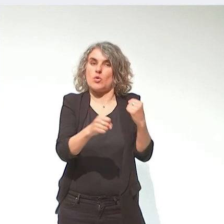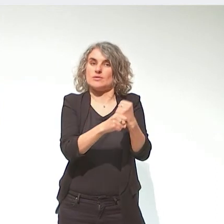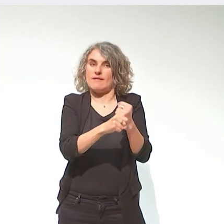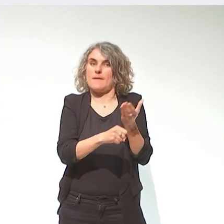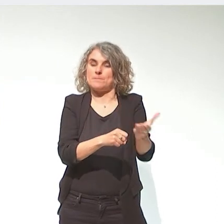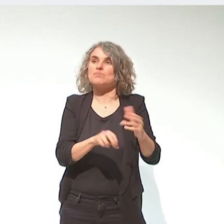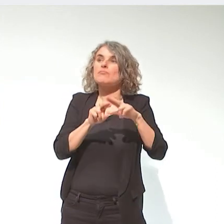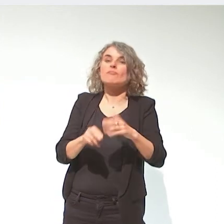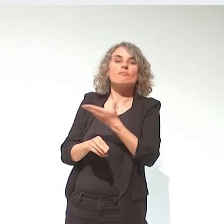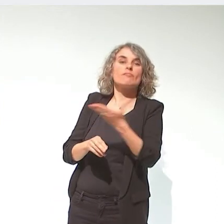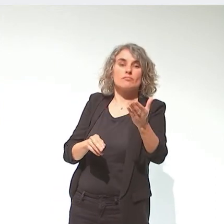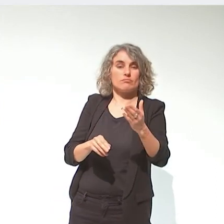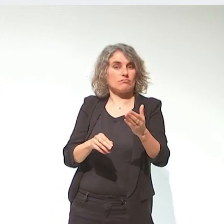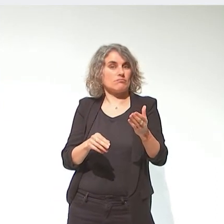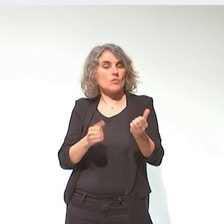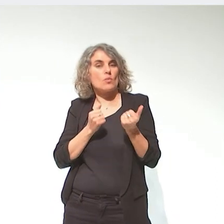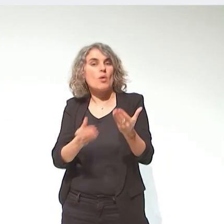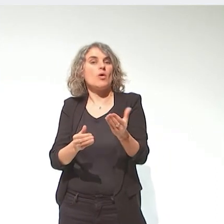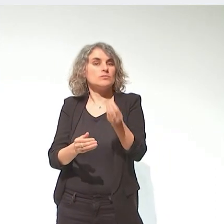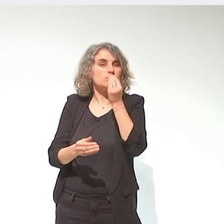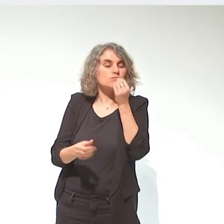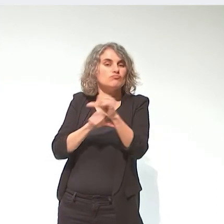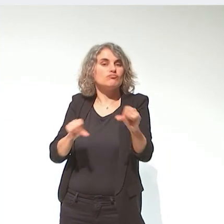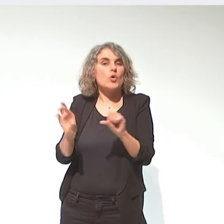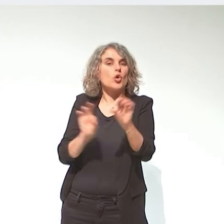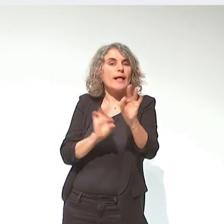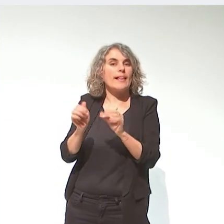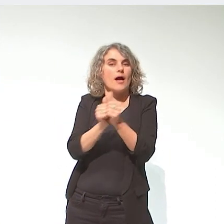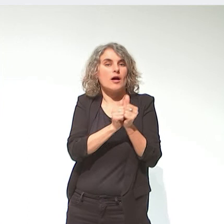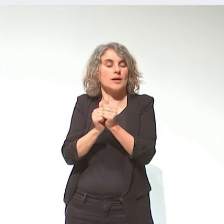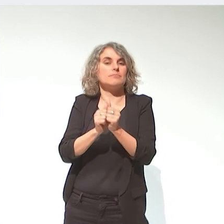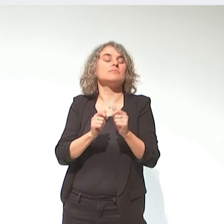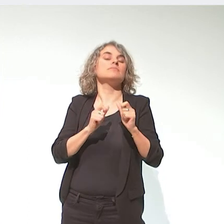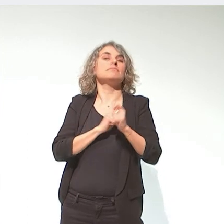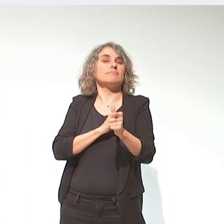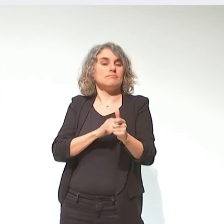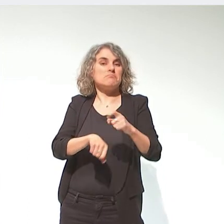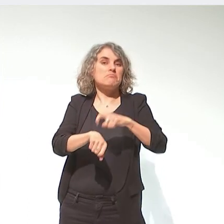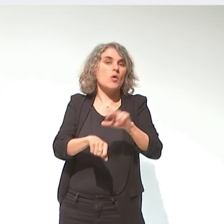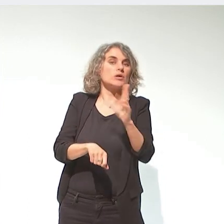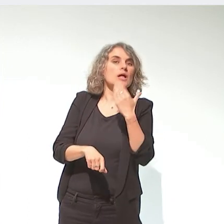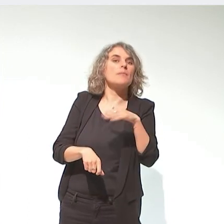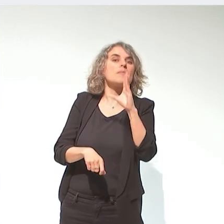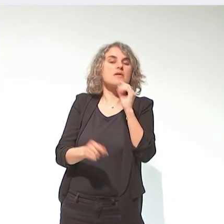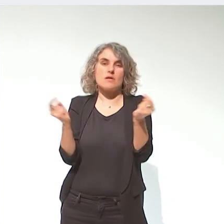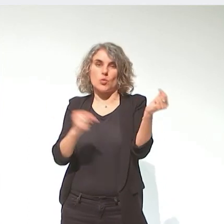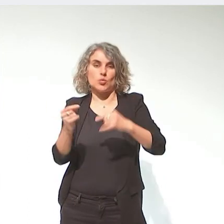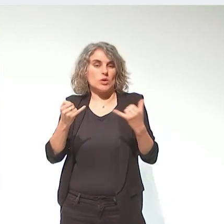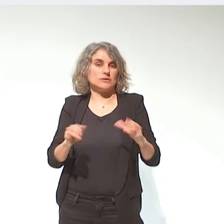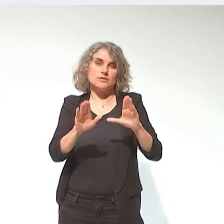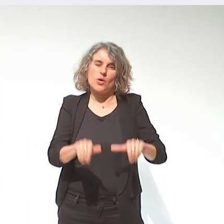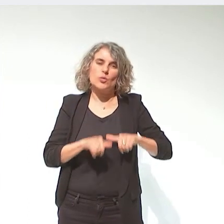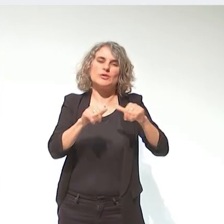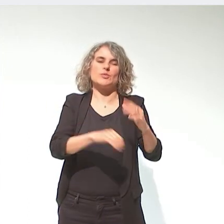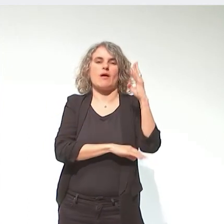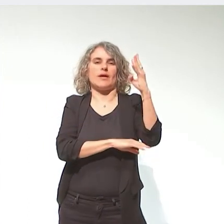working sessions. Then there'll be a cocktail lunch served here, and then we'll all meet up at 3 p.m. this